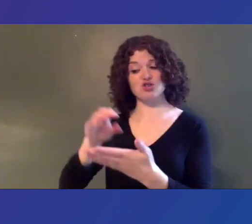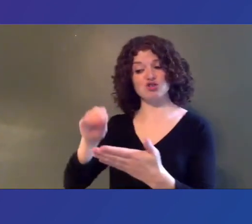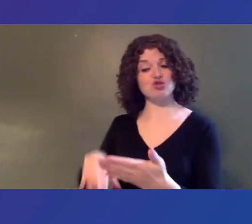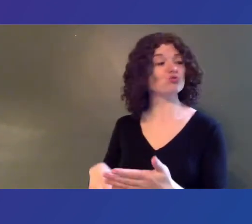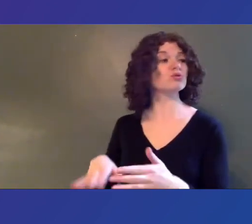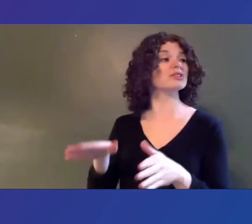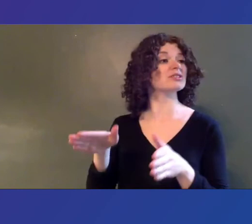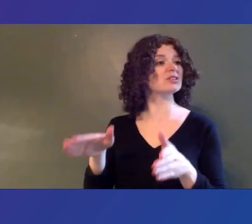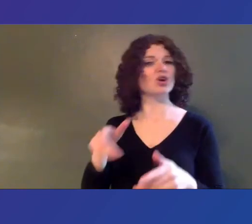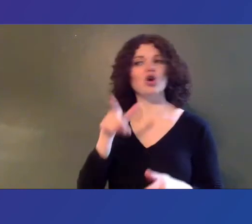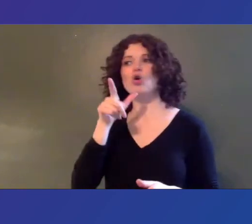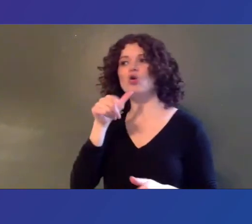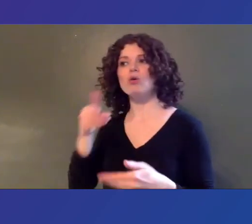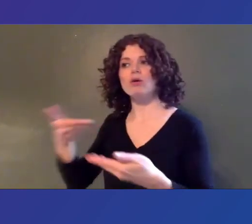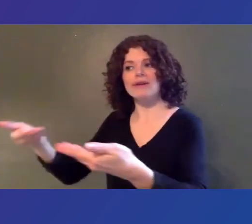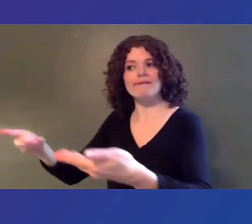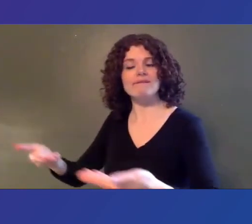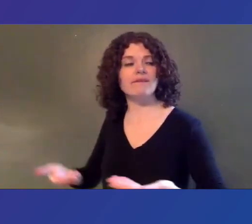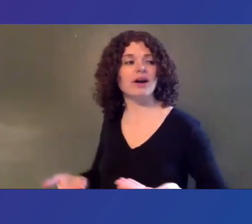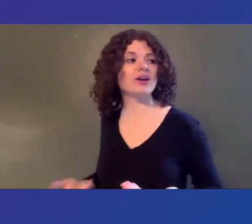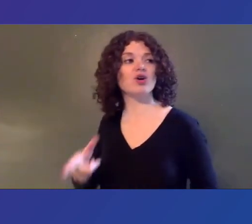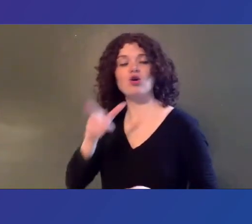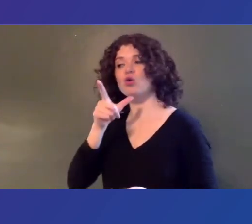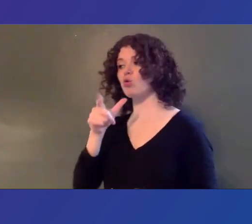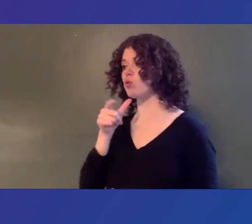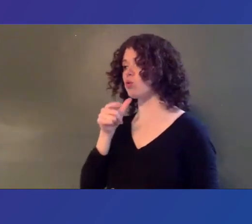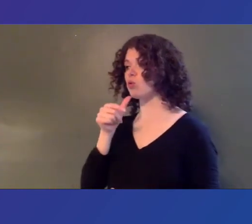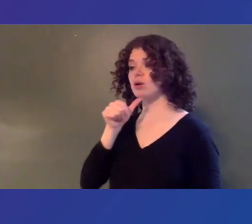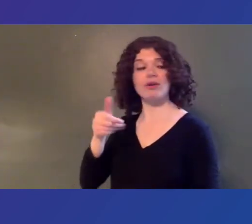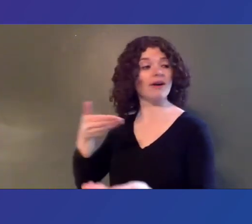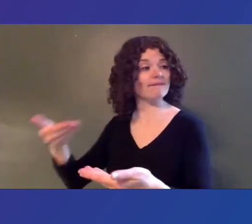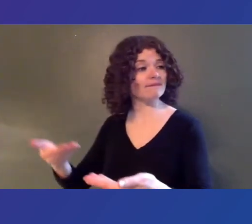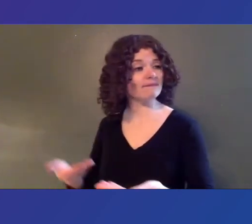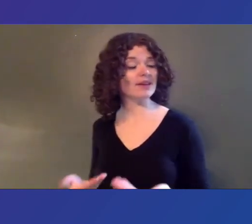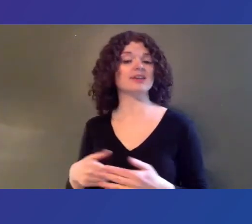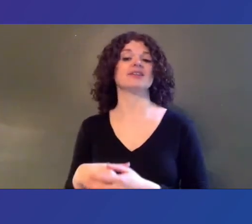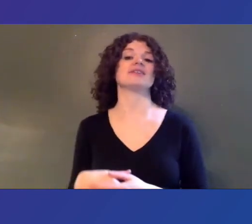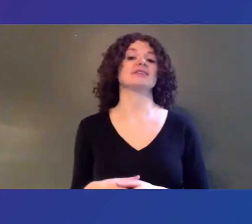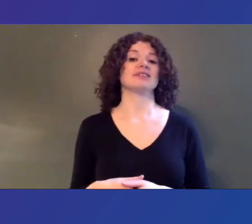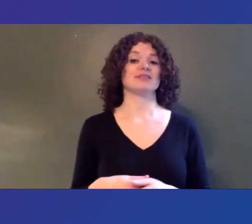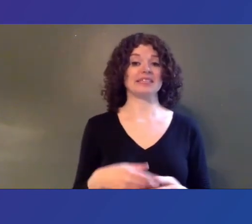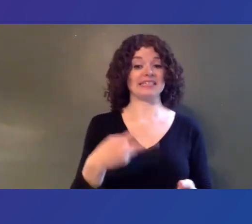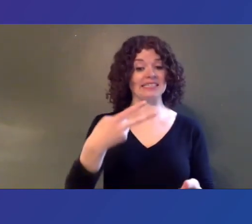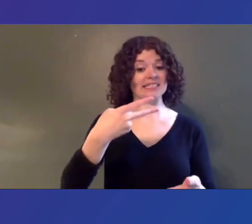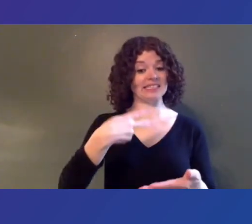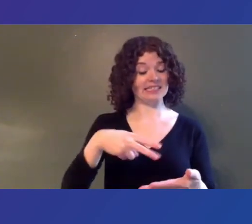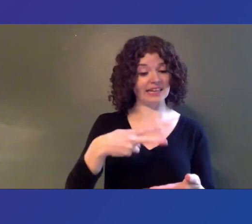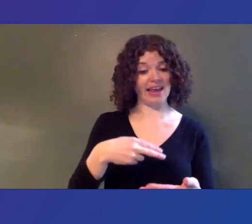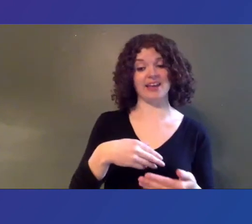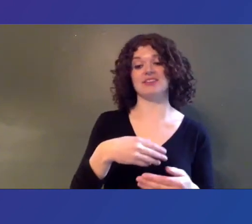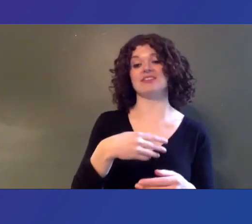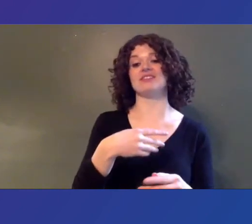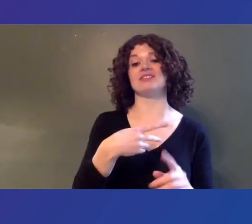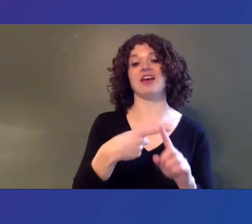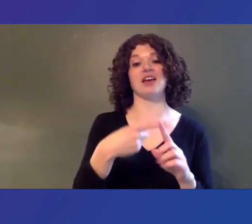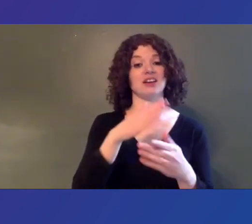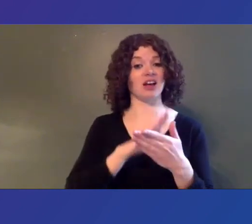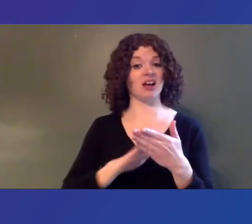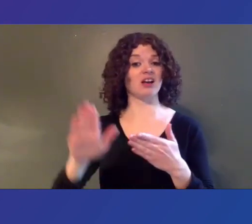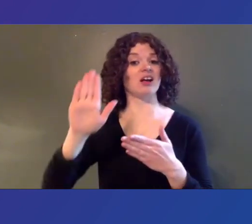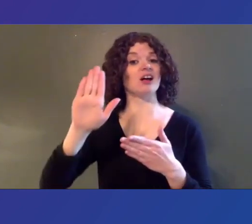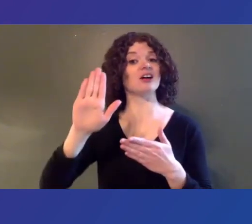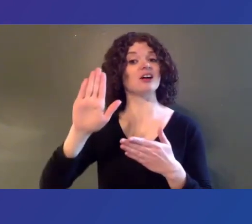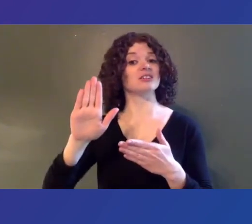being excluded? Yeah, dance in higher education is seriously looking